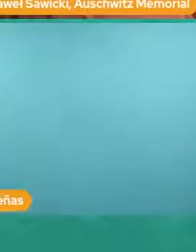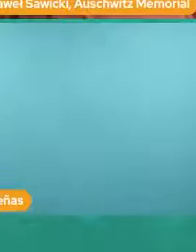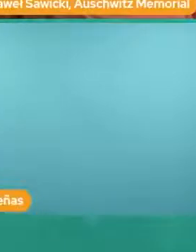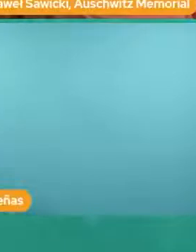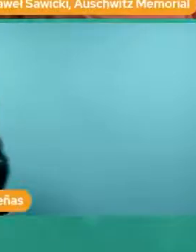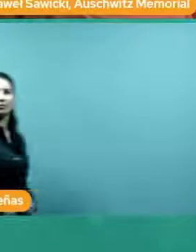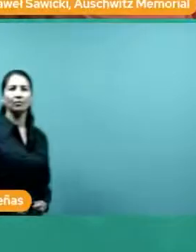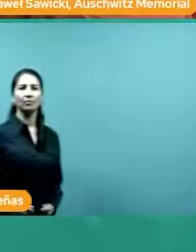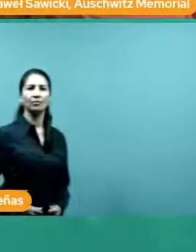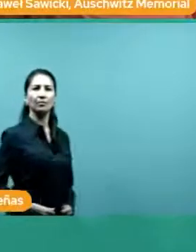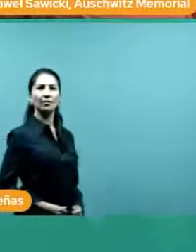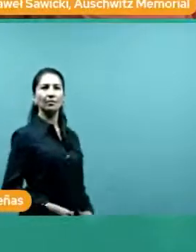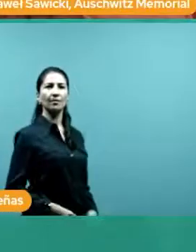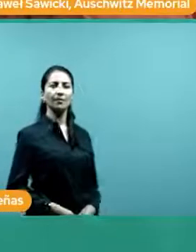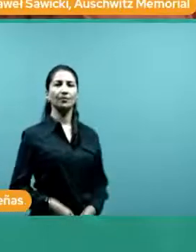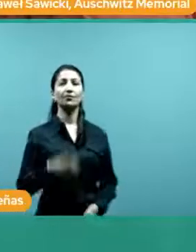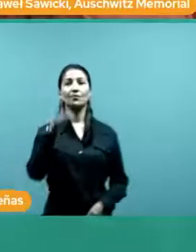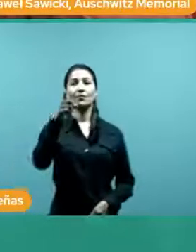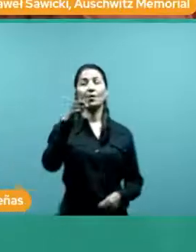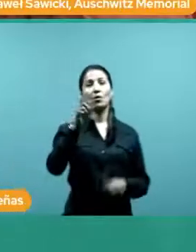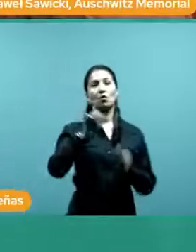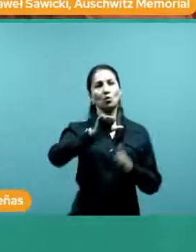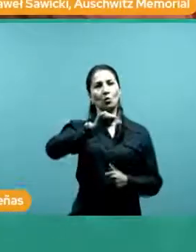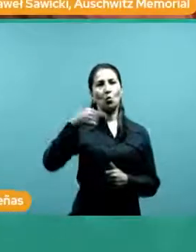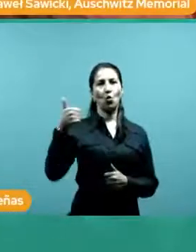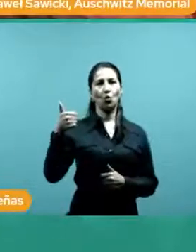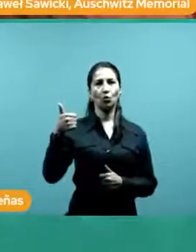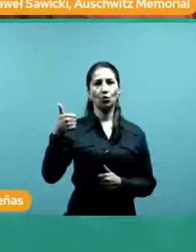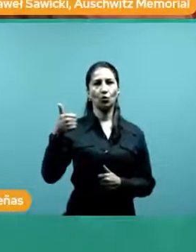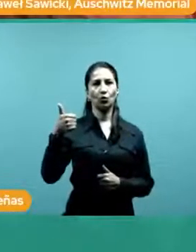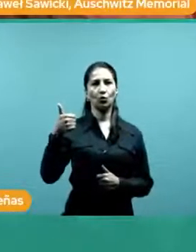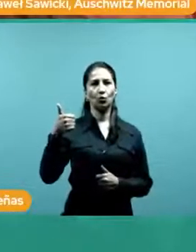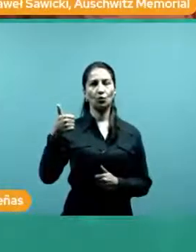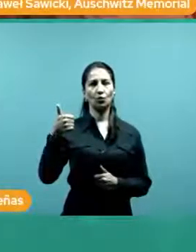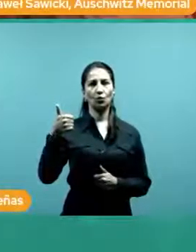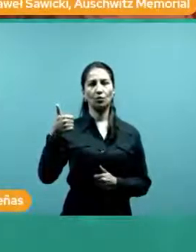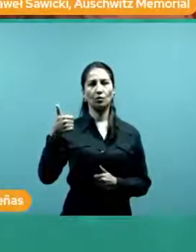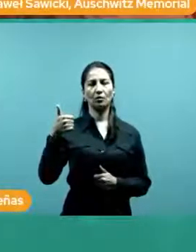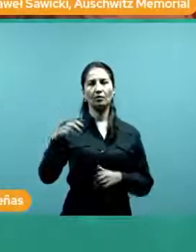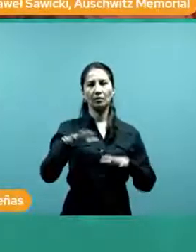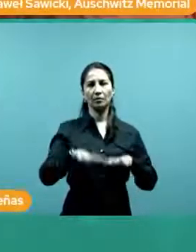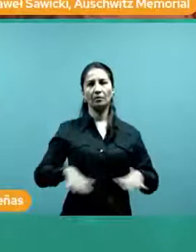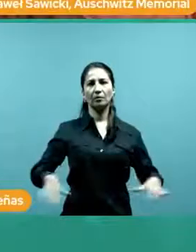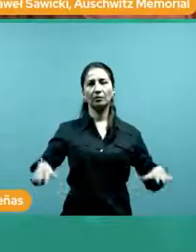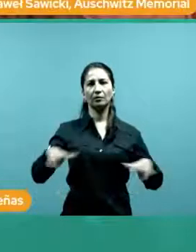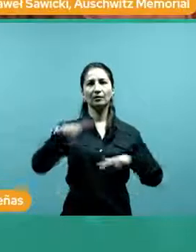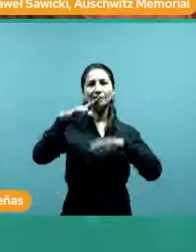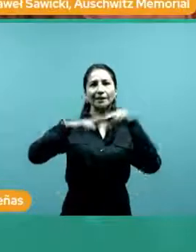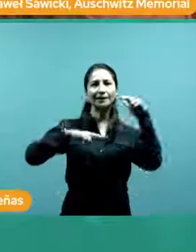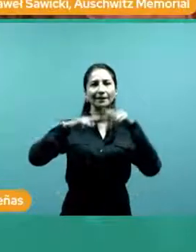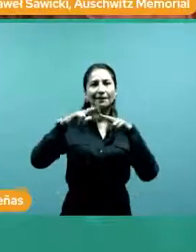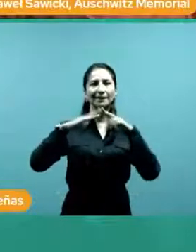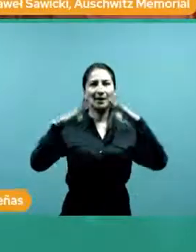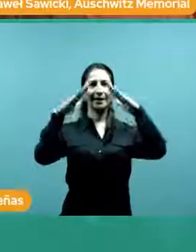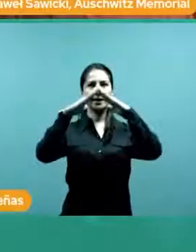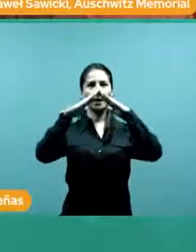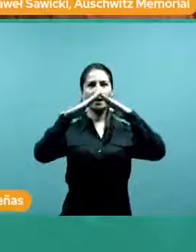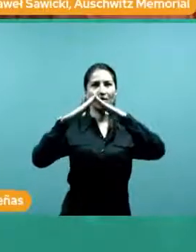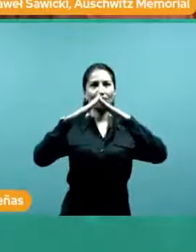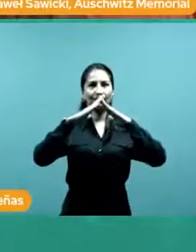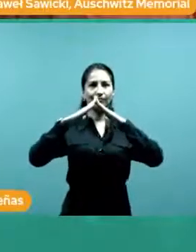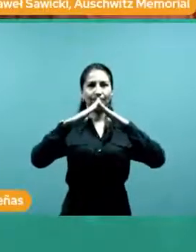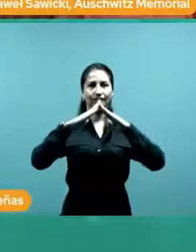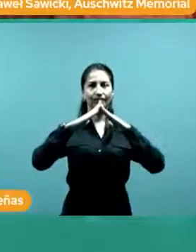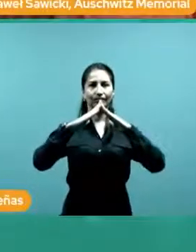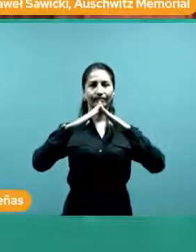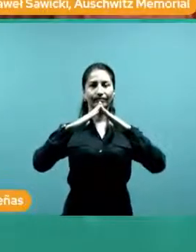see conservation work, a huge conservation work of one of the brick barracks in Birkenau, and so the